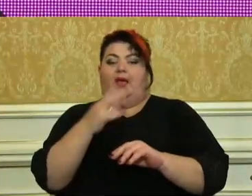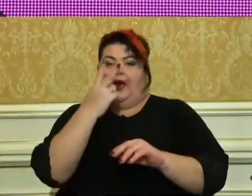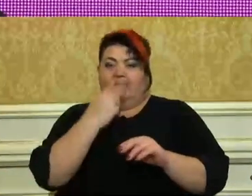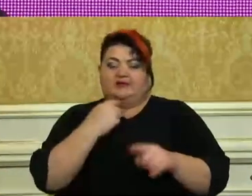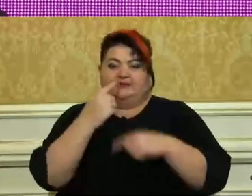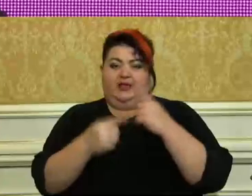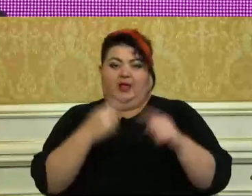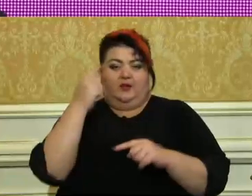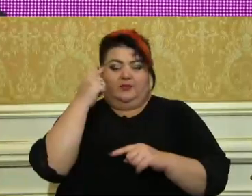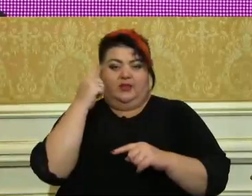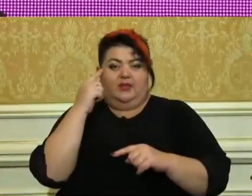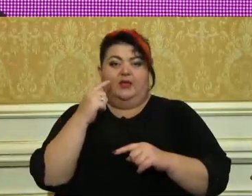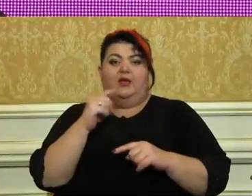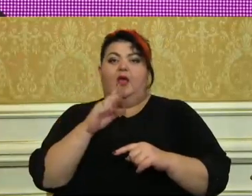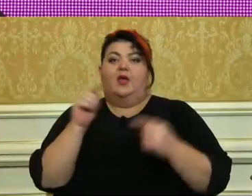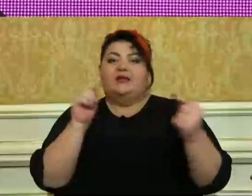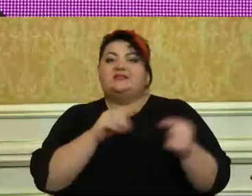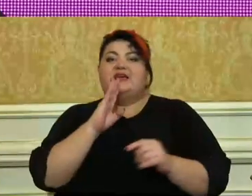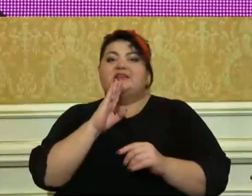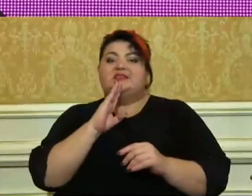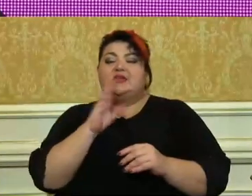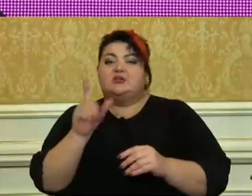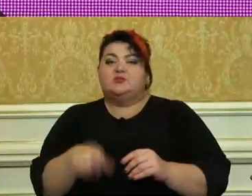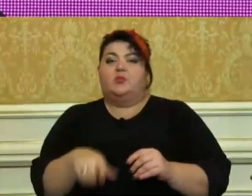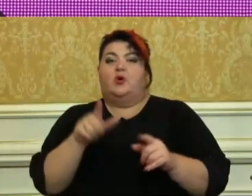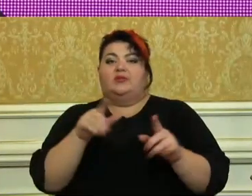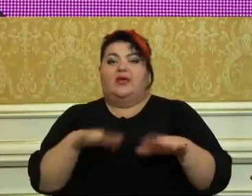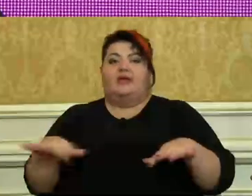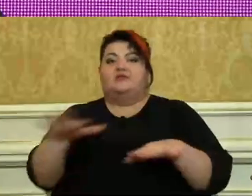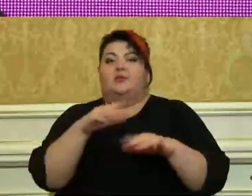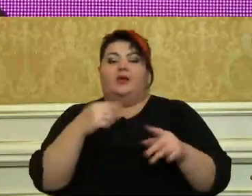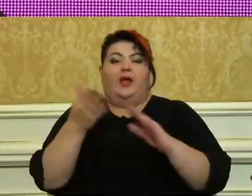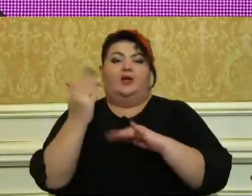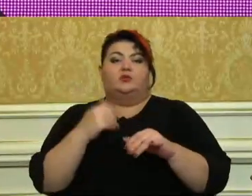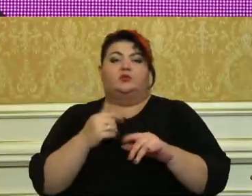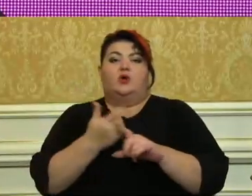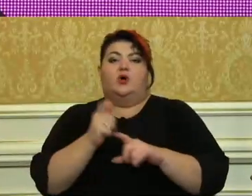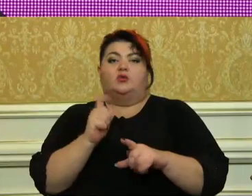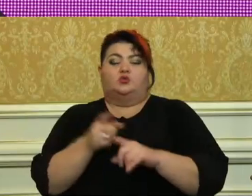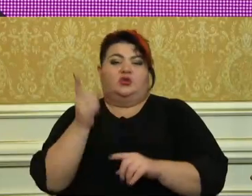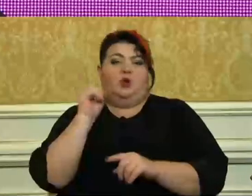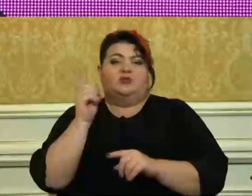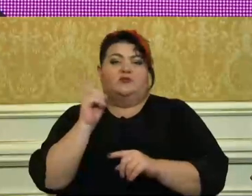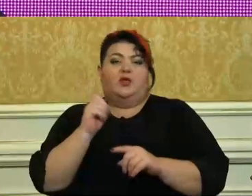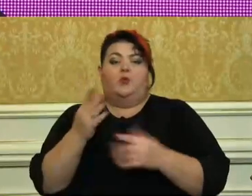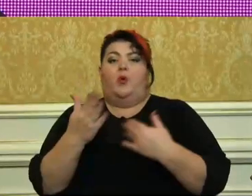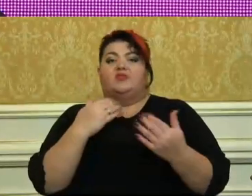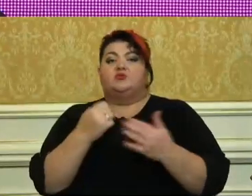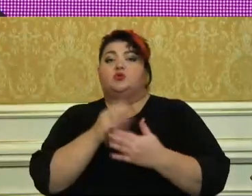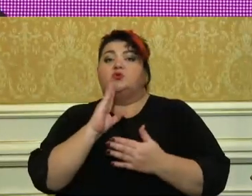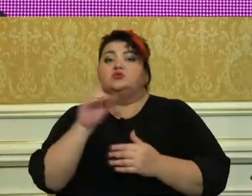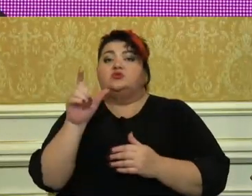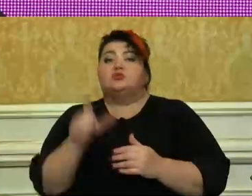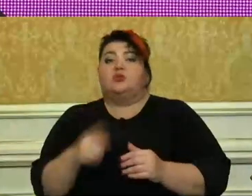are fighting the sexist stereotypes and in the spheres which used to be very conservative